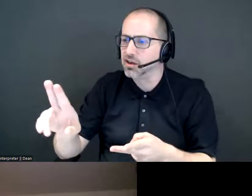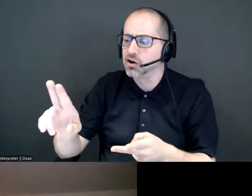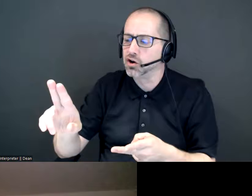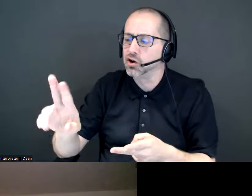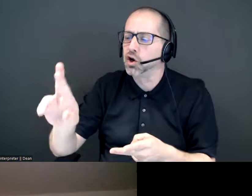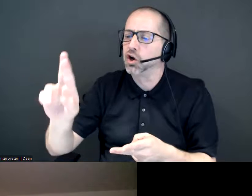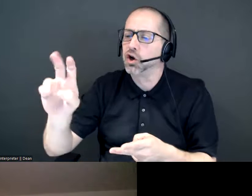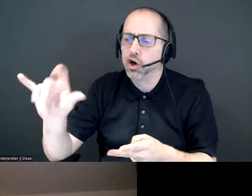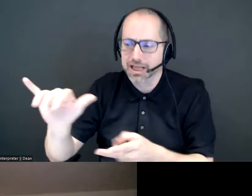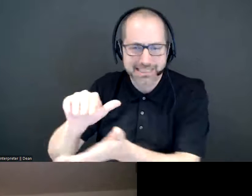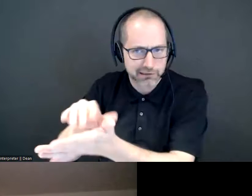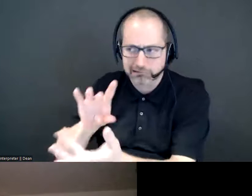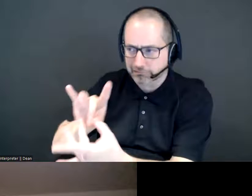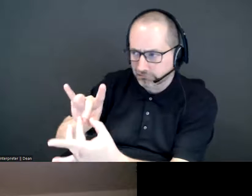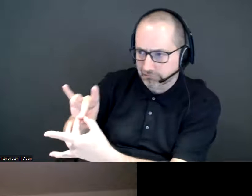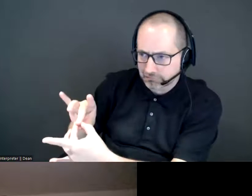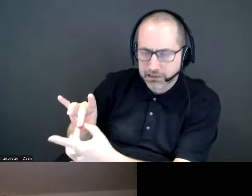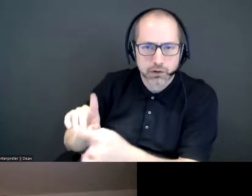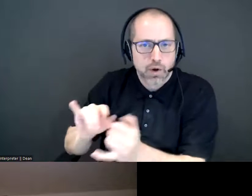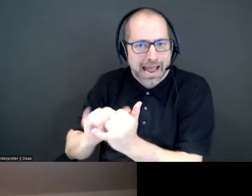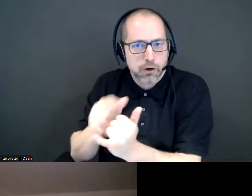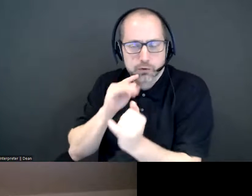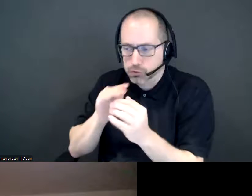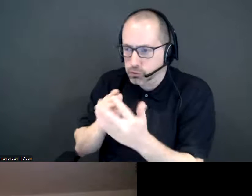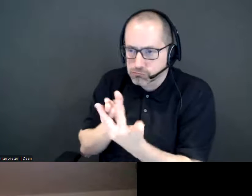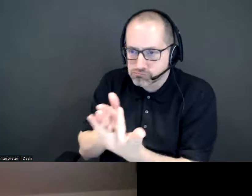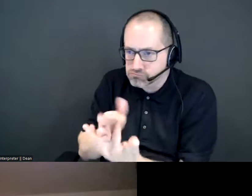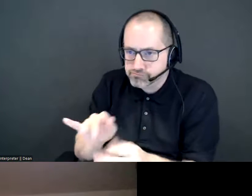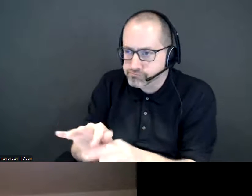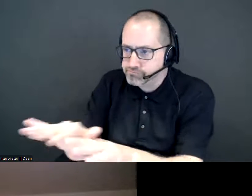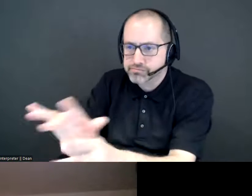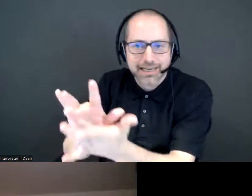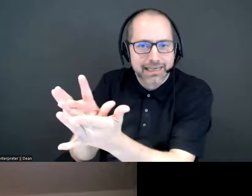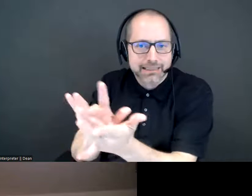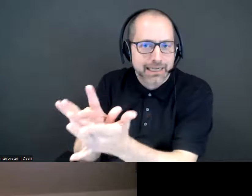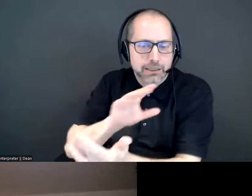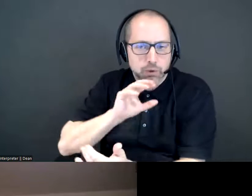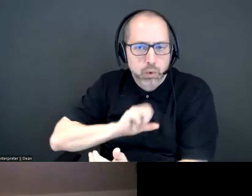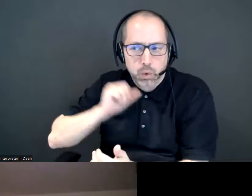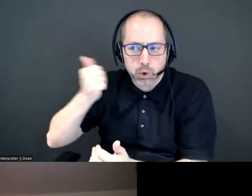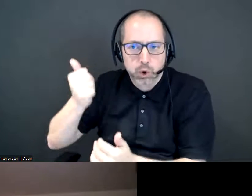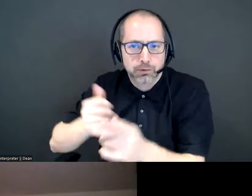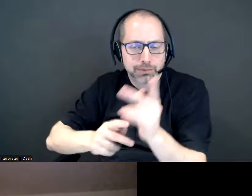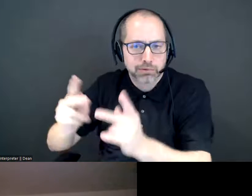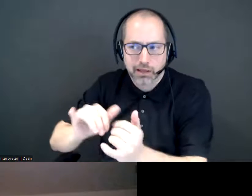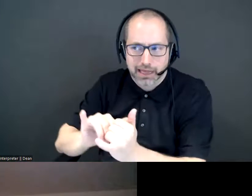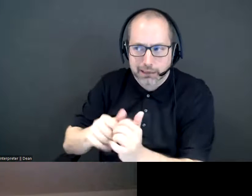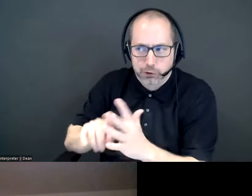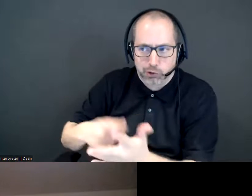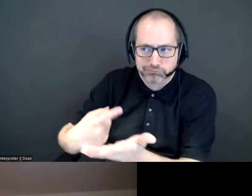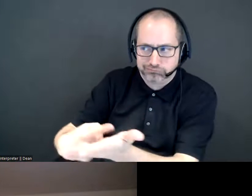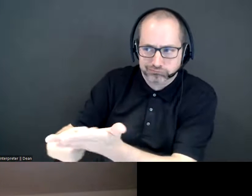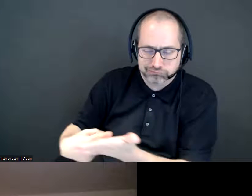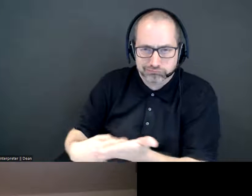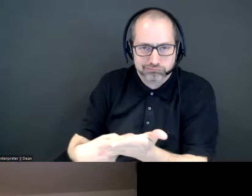to connect with older people there and develop a conversation about this. And I thought that